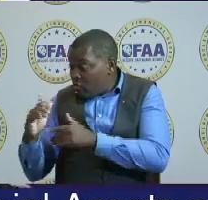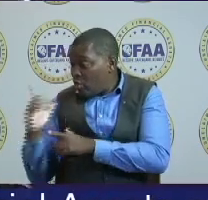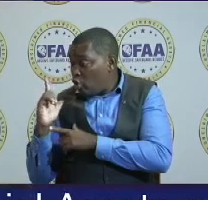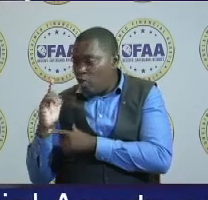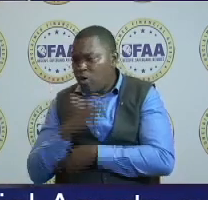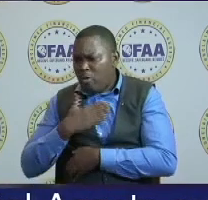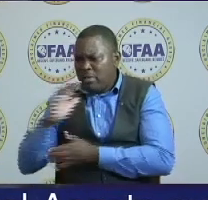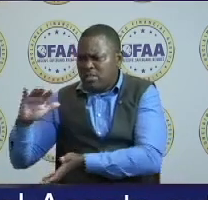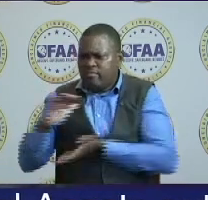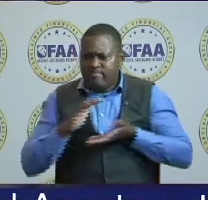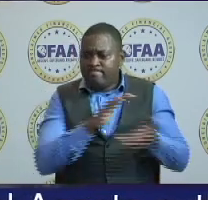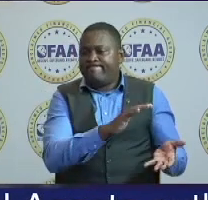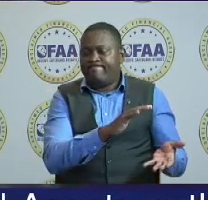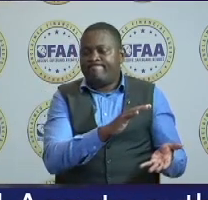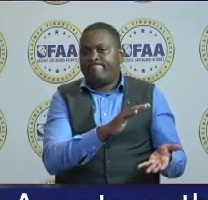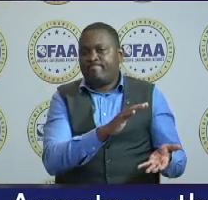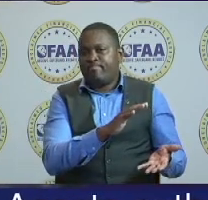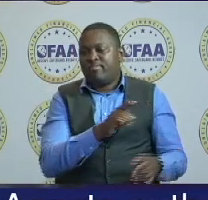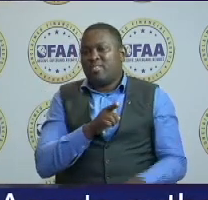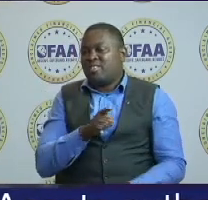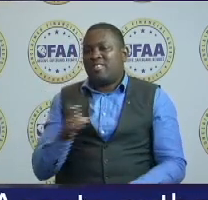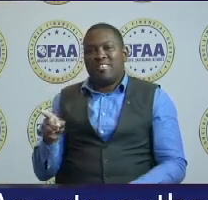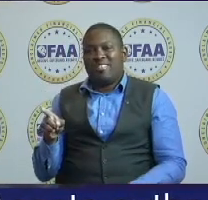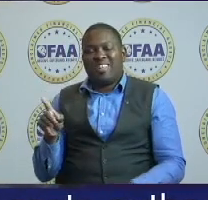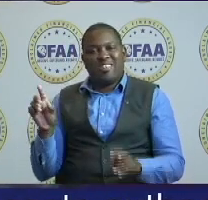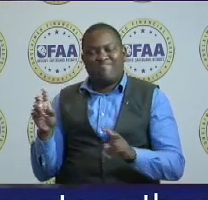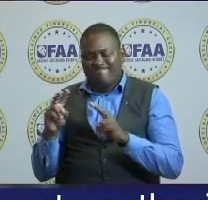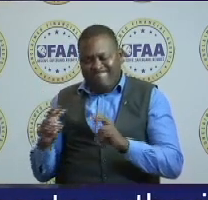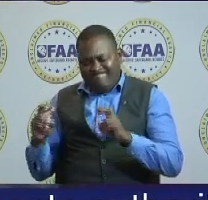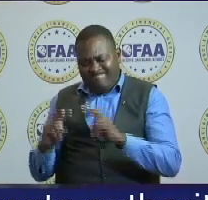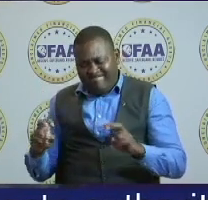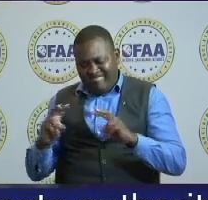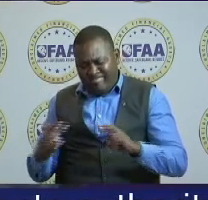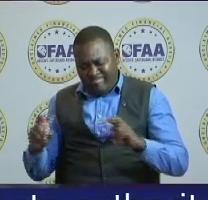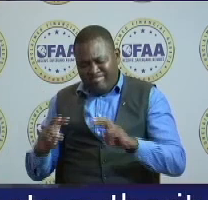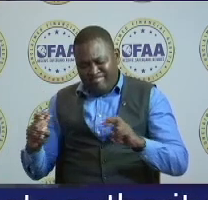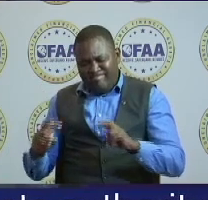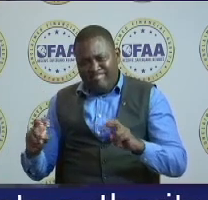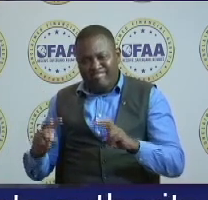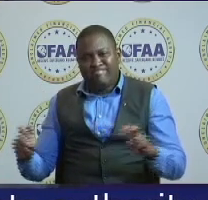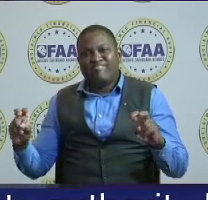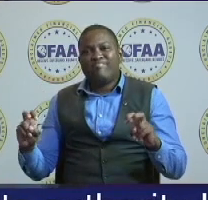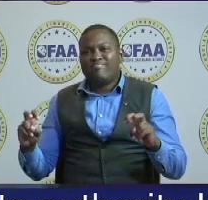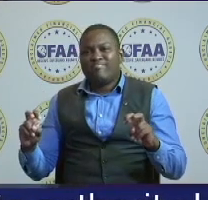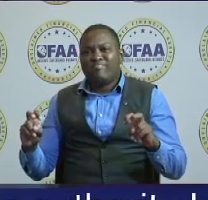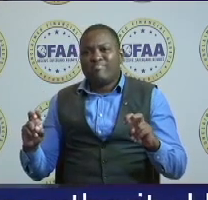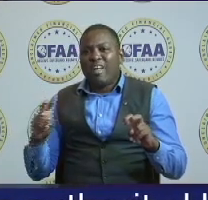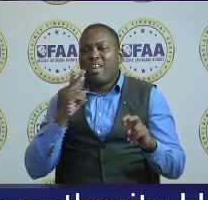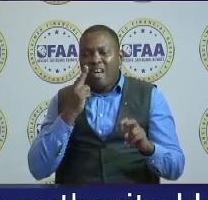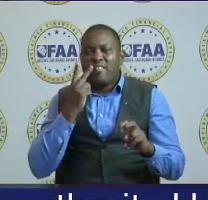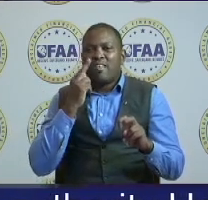surrender. So they lack that aspect of embedding compliance of UFAA in their